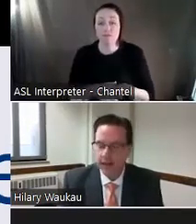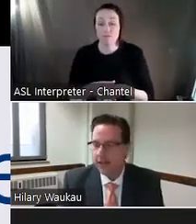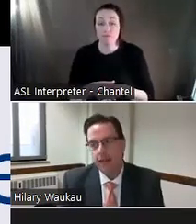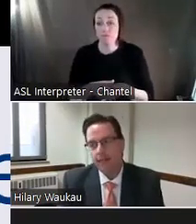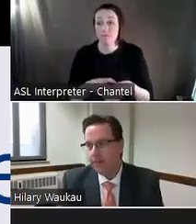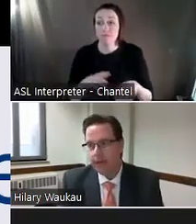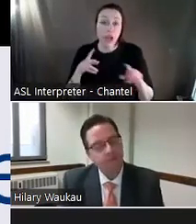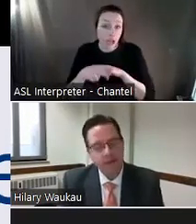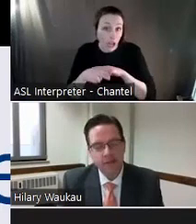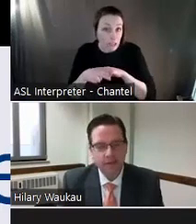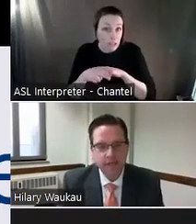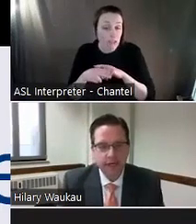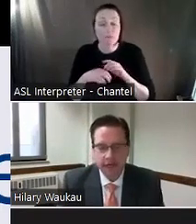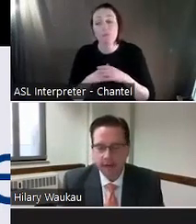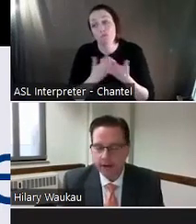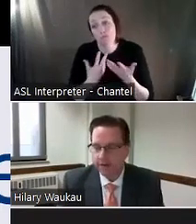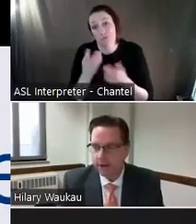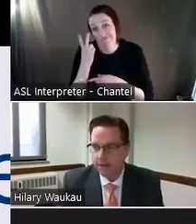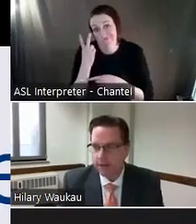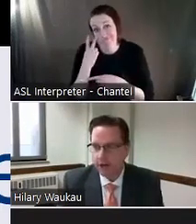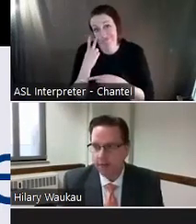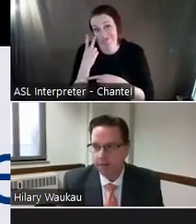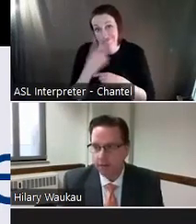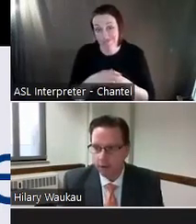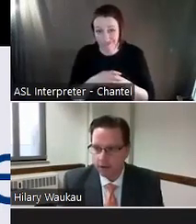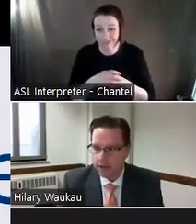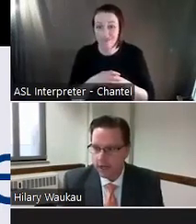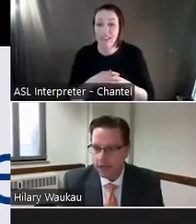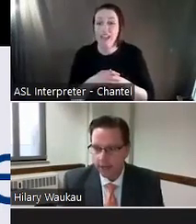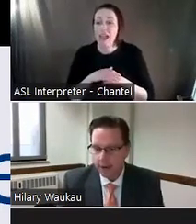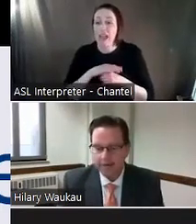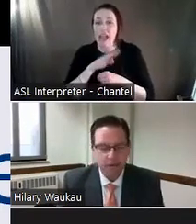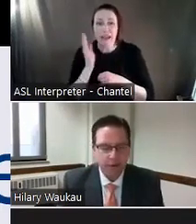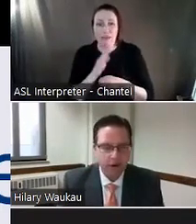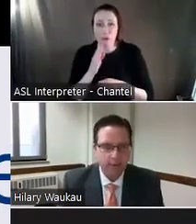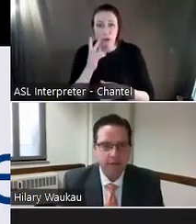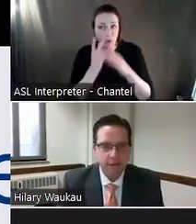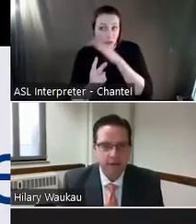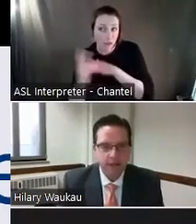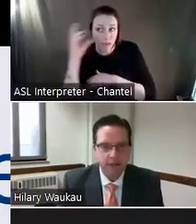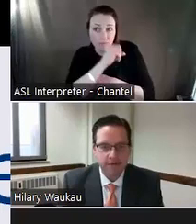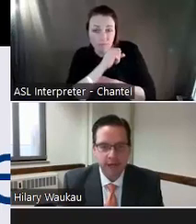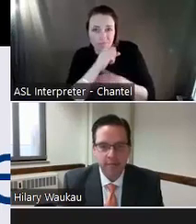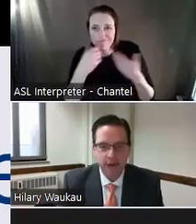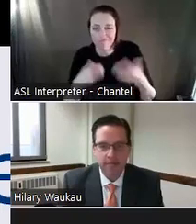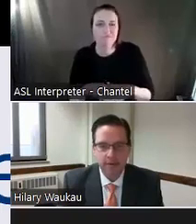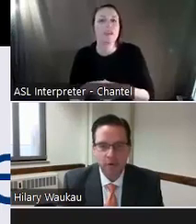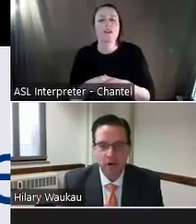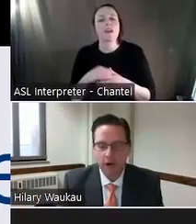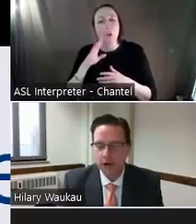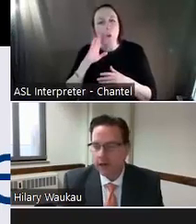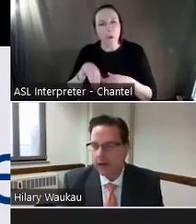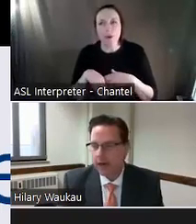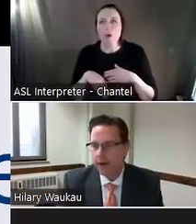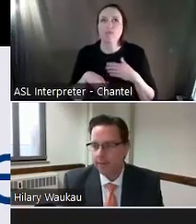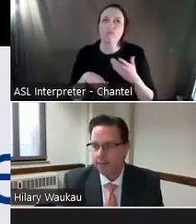expect, that remains to be seen. I never want to put the cart before the horse. Obviously, we know about some initiatives that might be more,